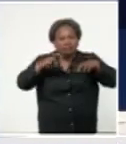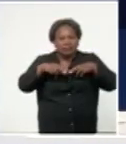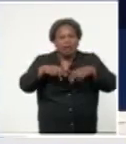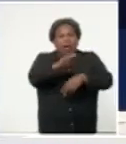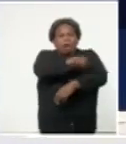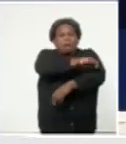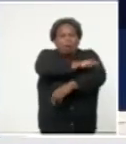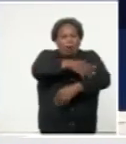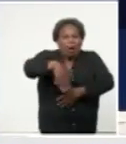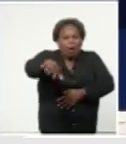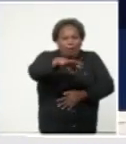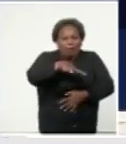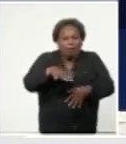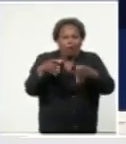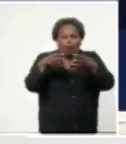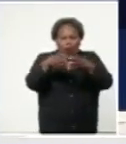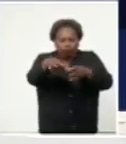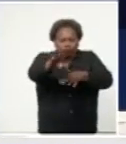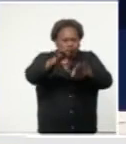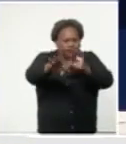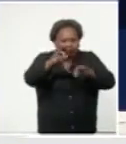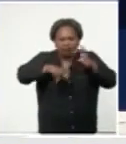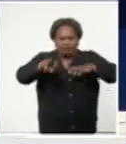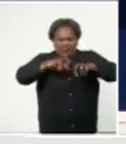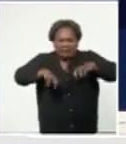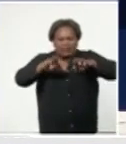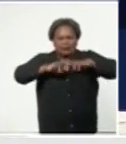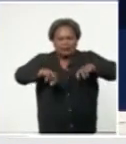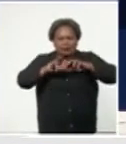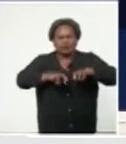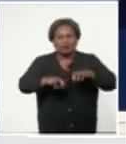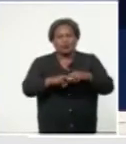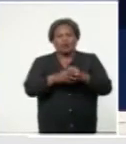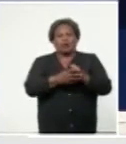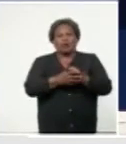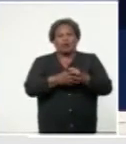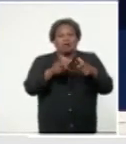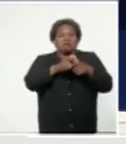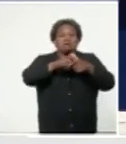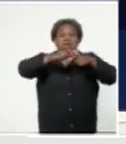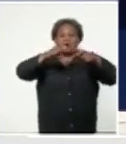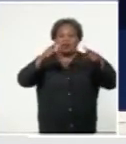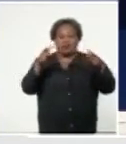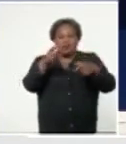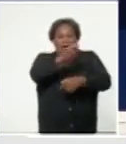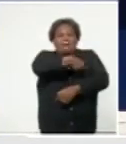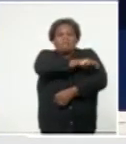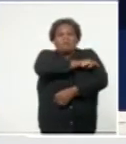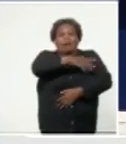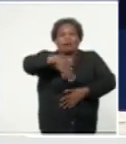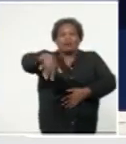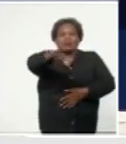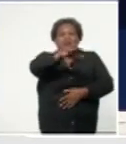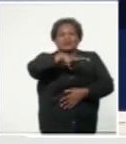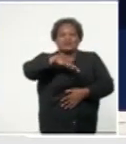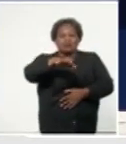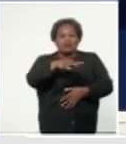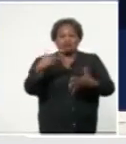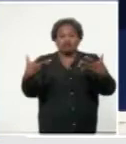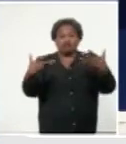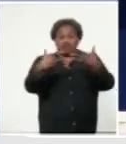that was related to these outbreaks, and this is what has allowed